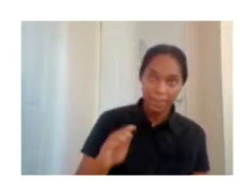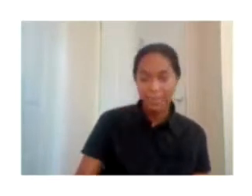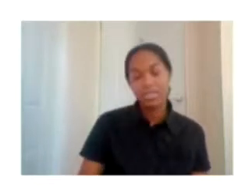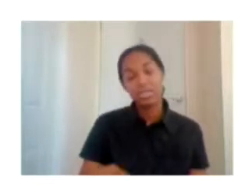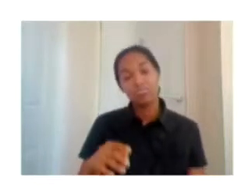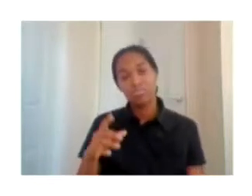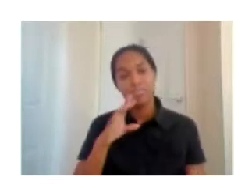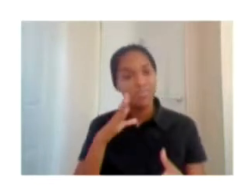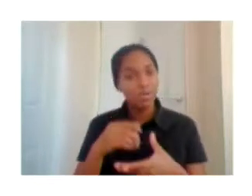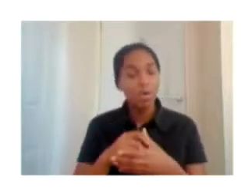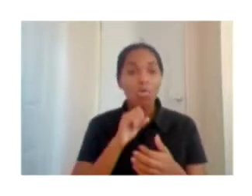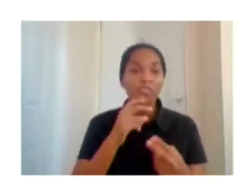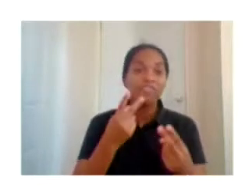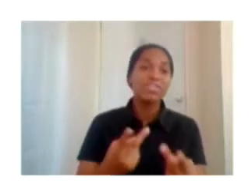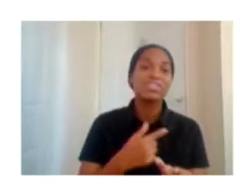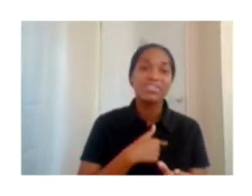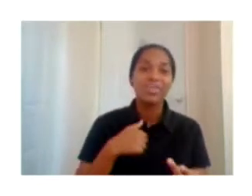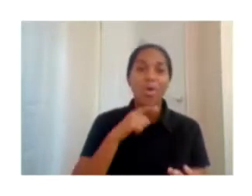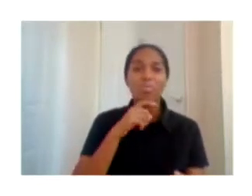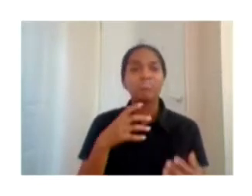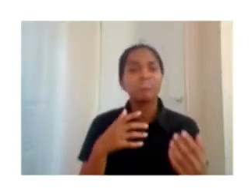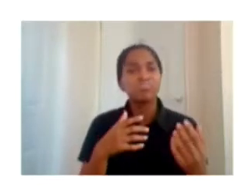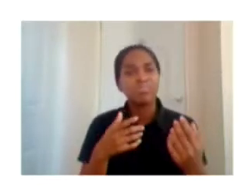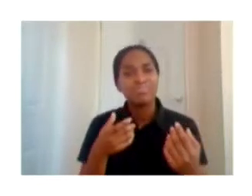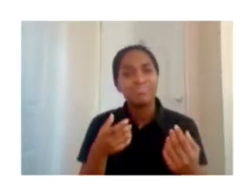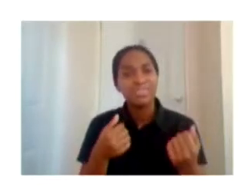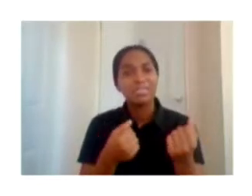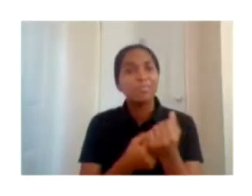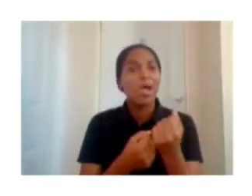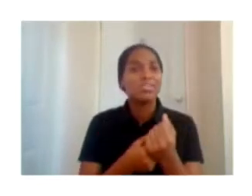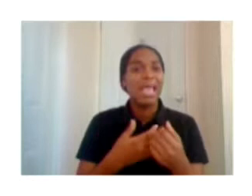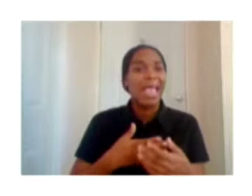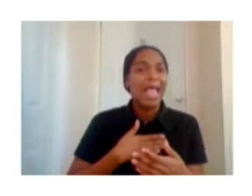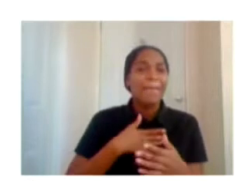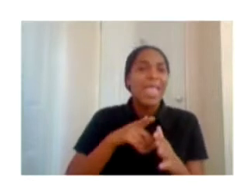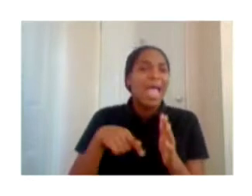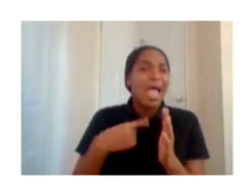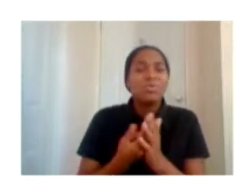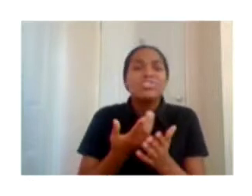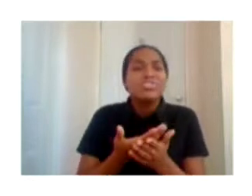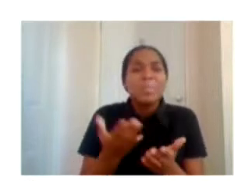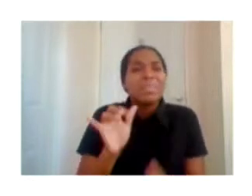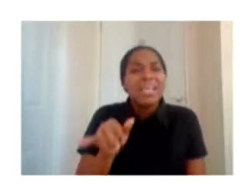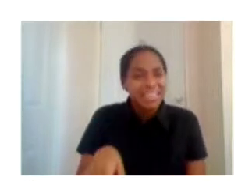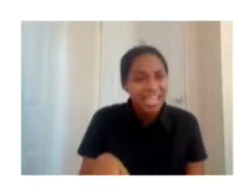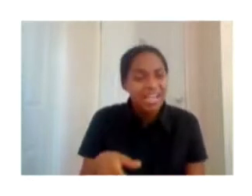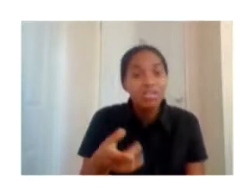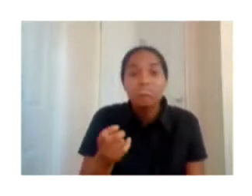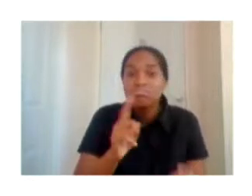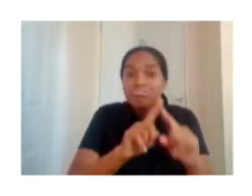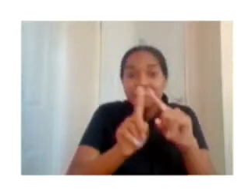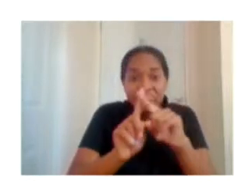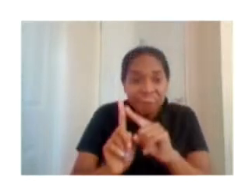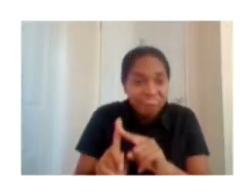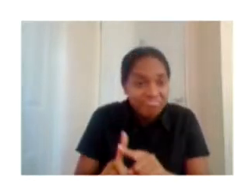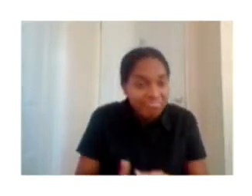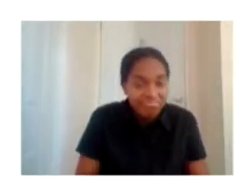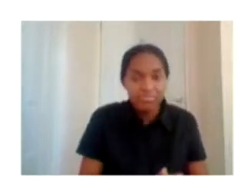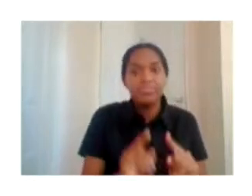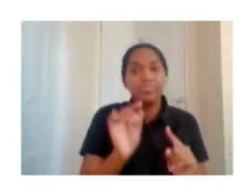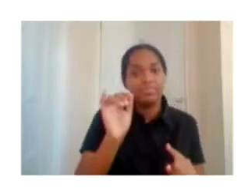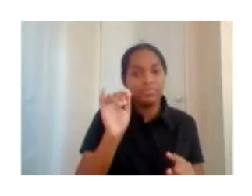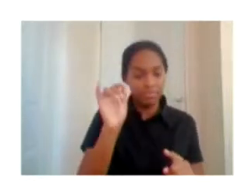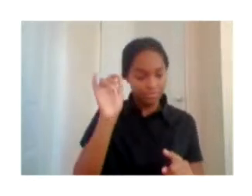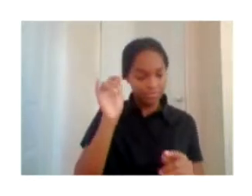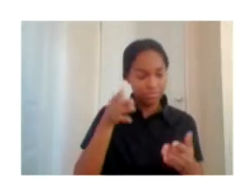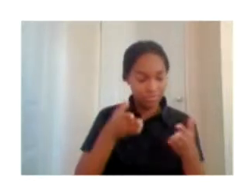or come visit us or sponsor a happy hour or something like that. There is all sorts of ways that